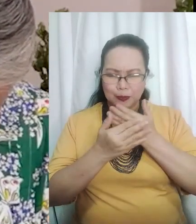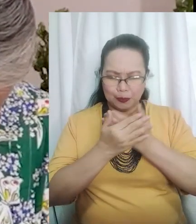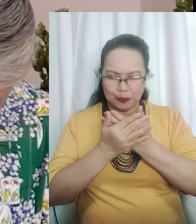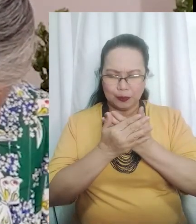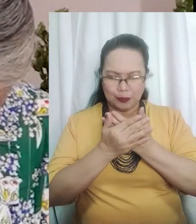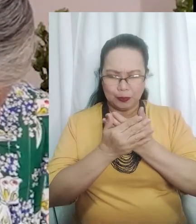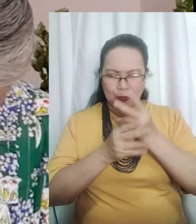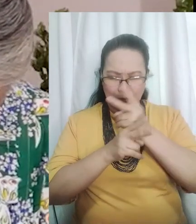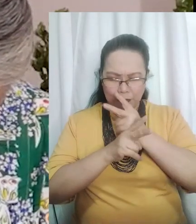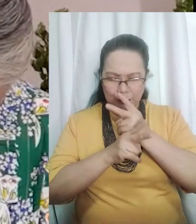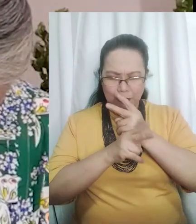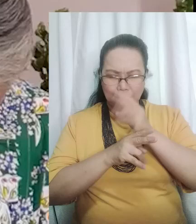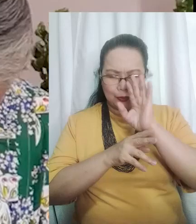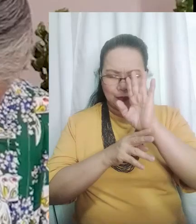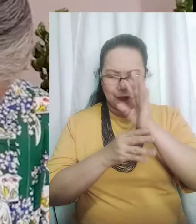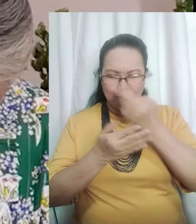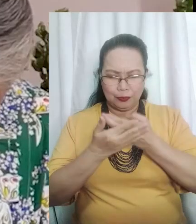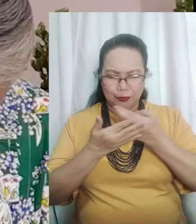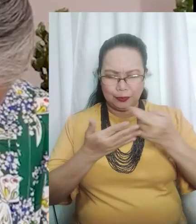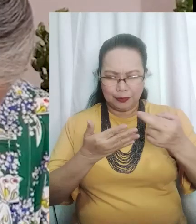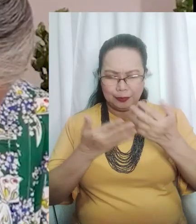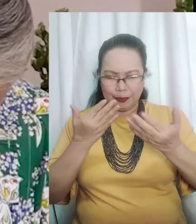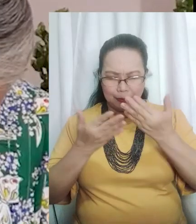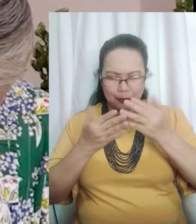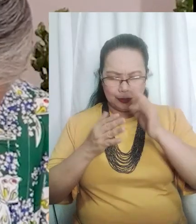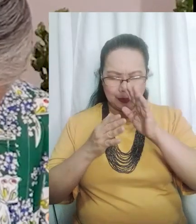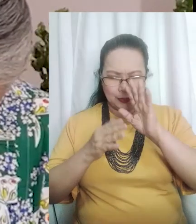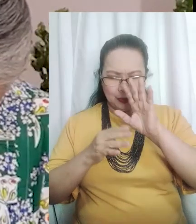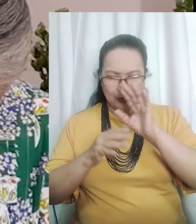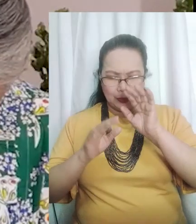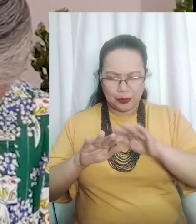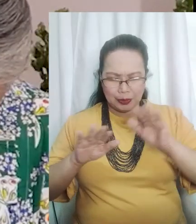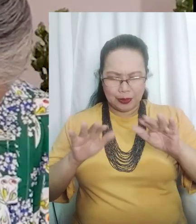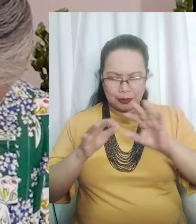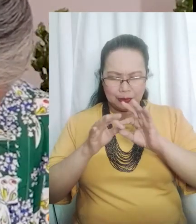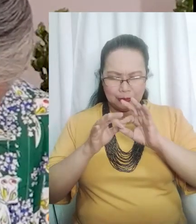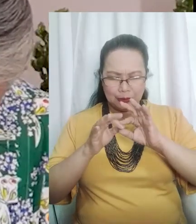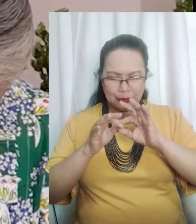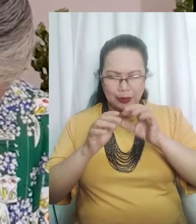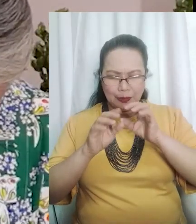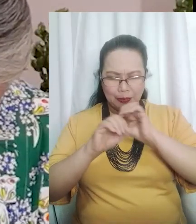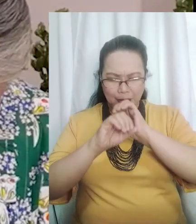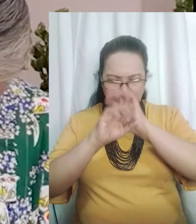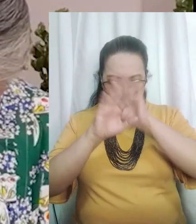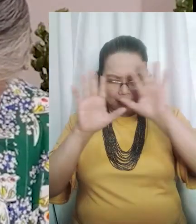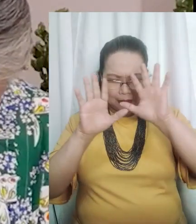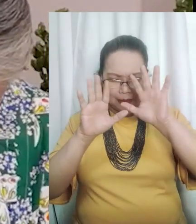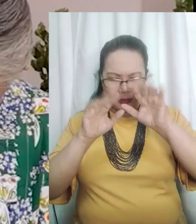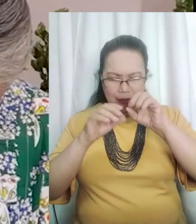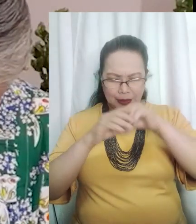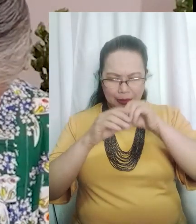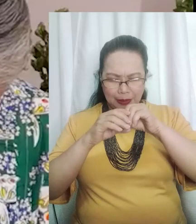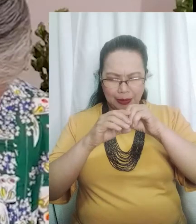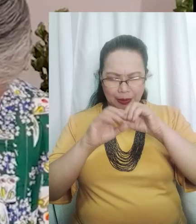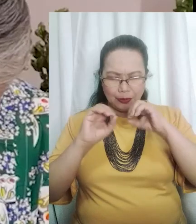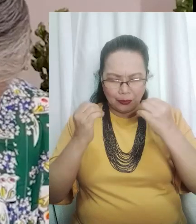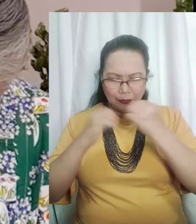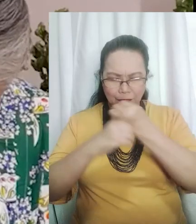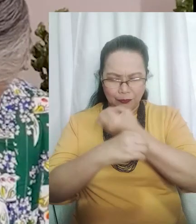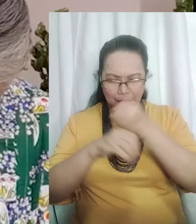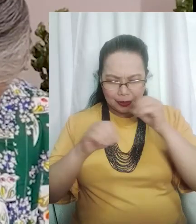your resources. May all your children be a source of light to the workplace, to